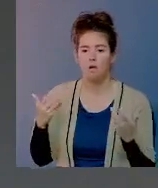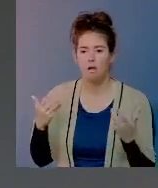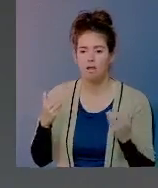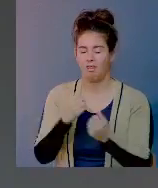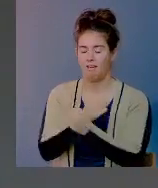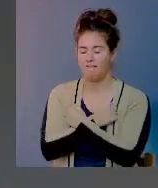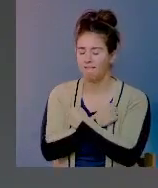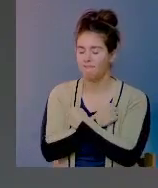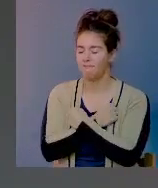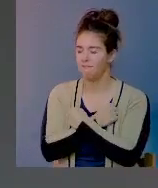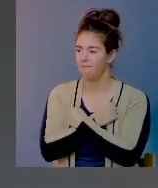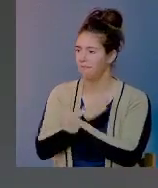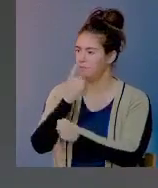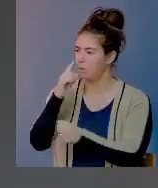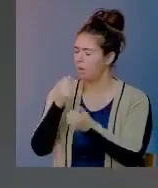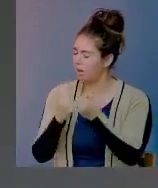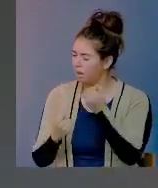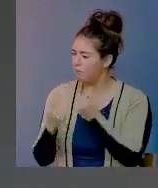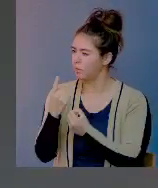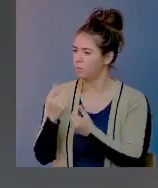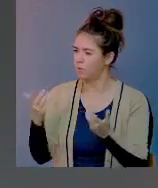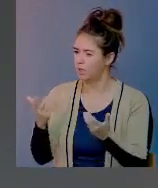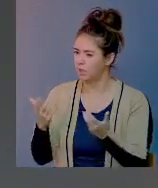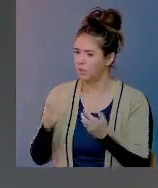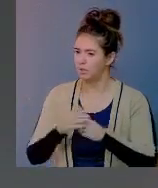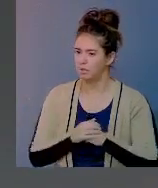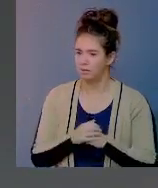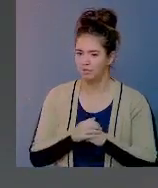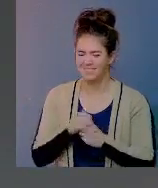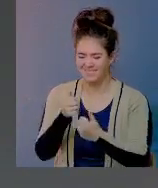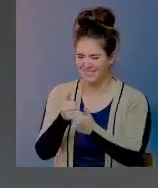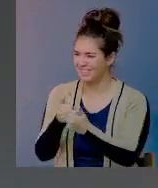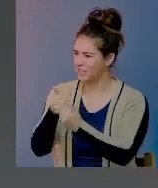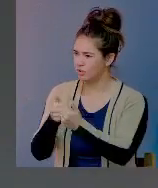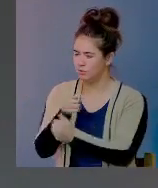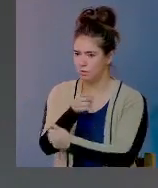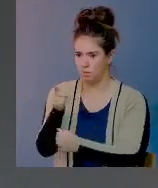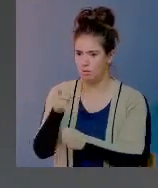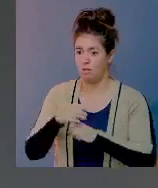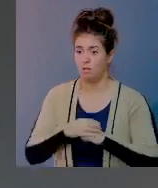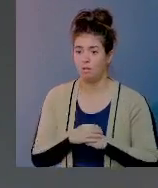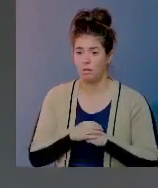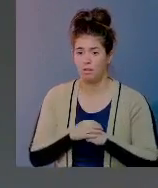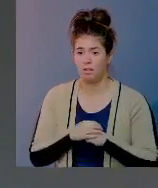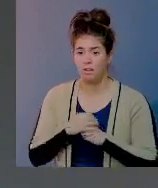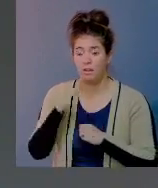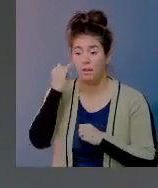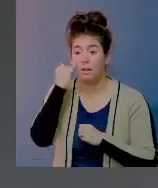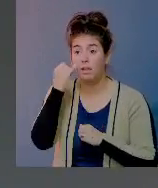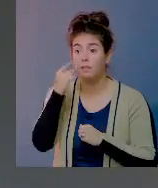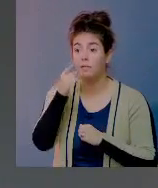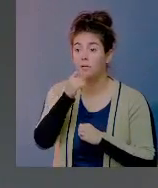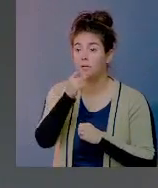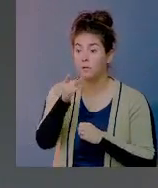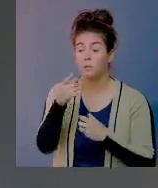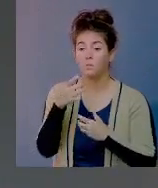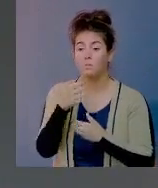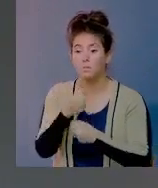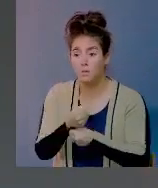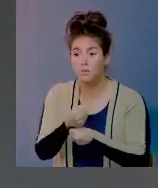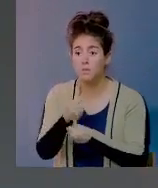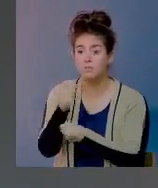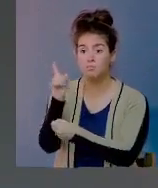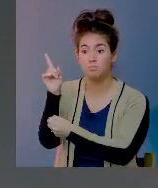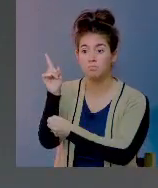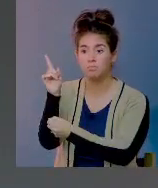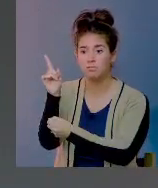you personally. And if you look to him and if you trust him, he will carry you through